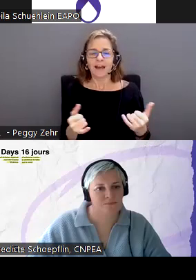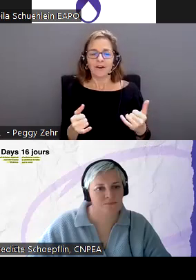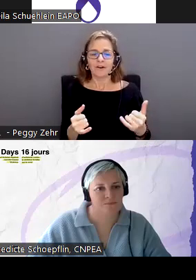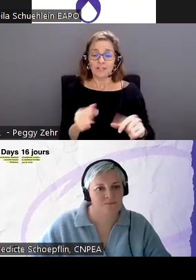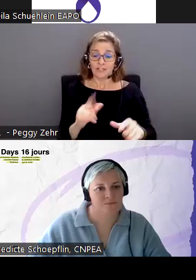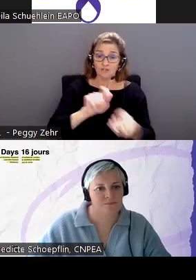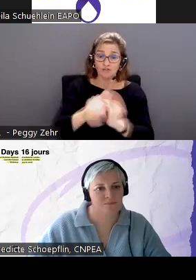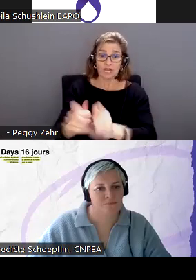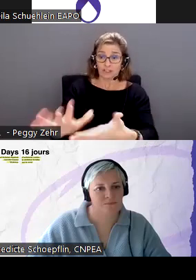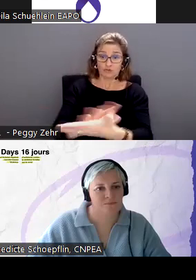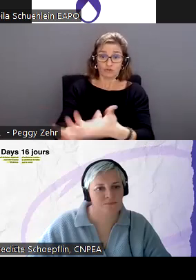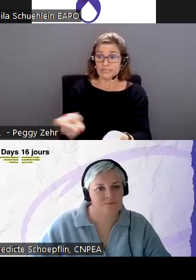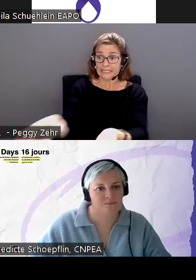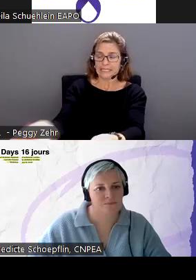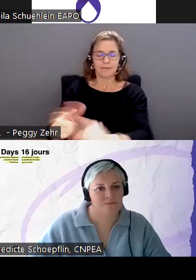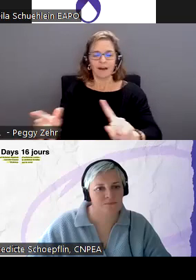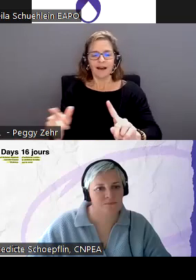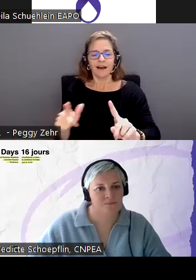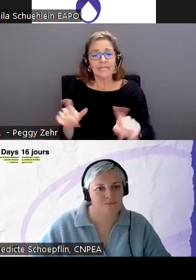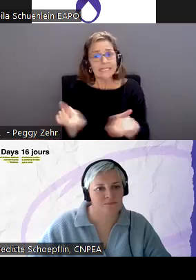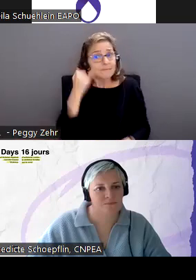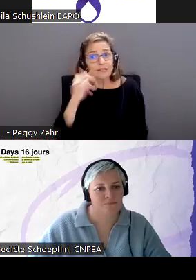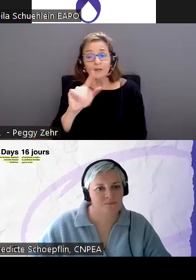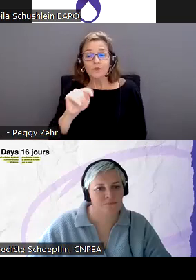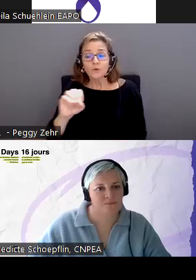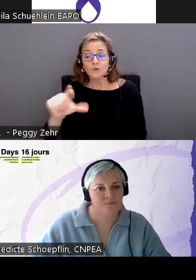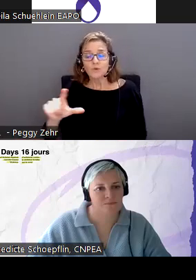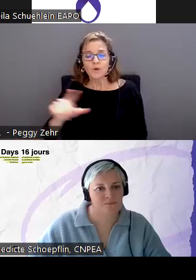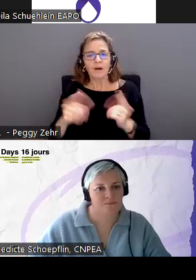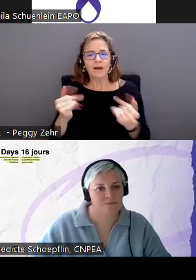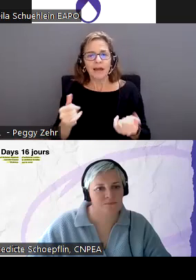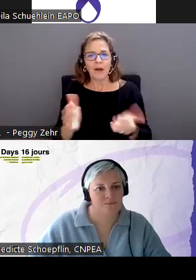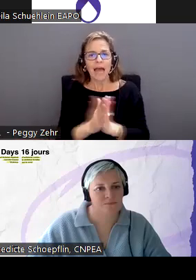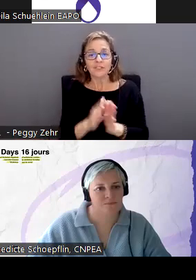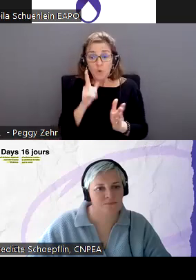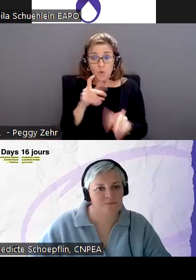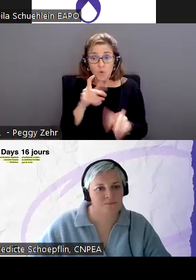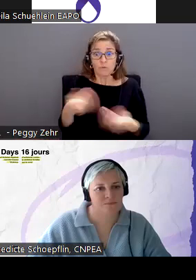about a tool, yes, but it's more about reflection for people to think about